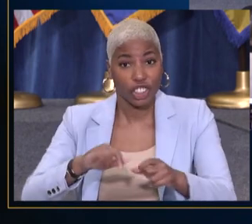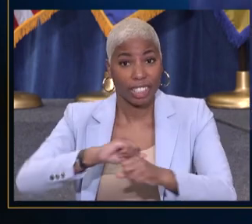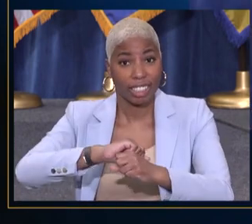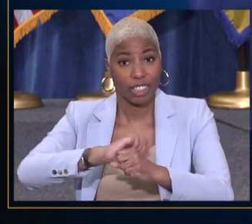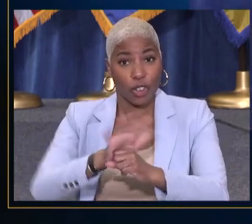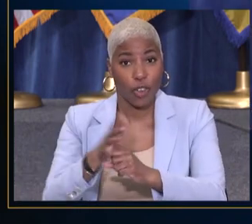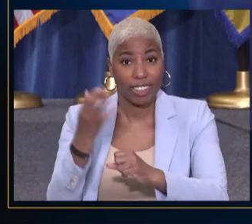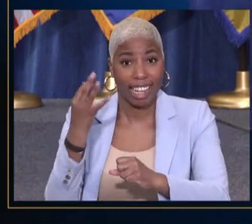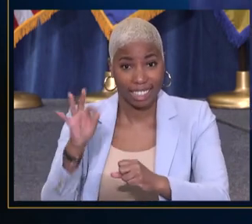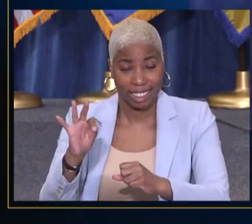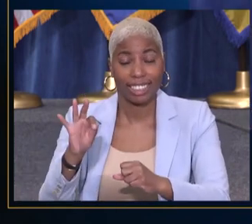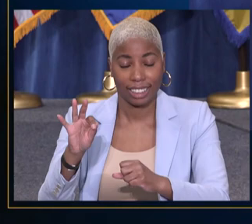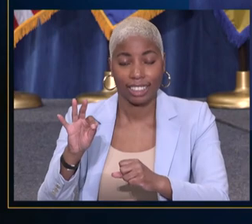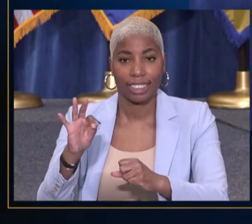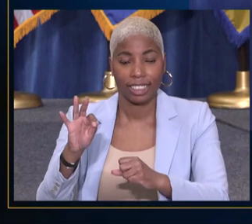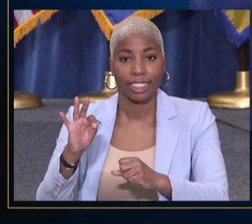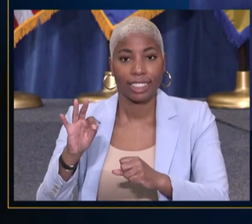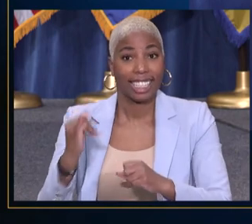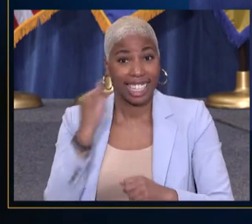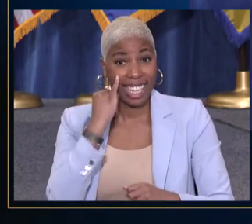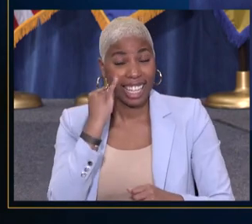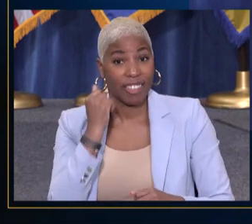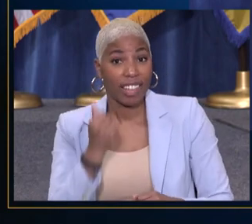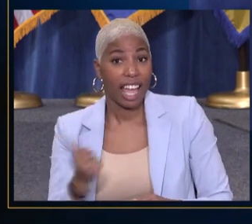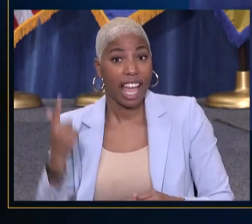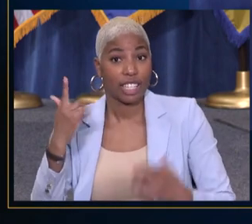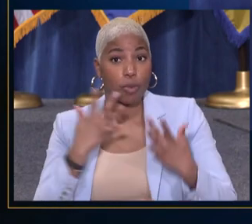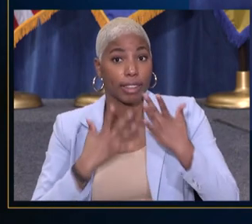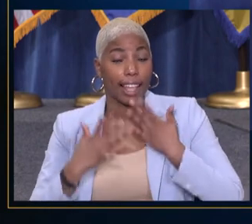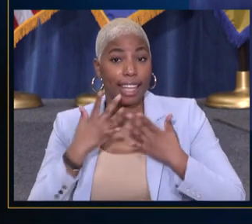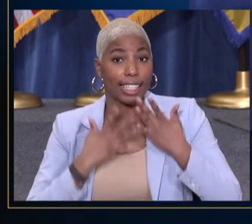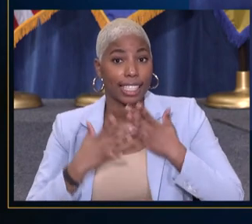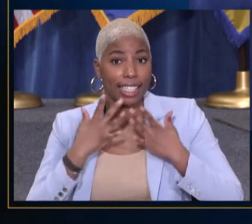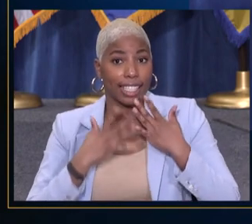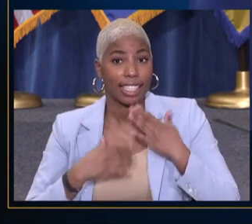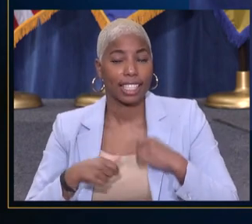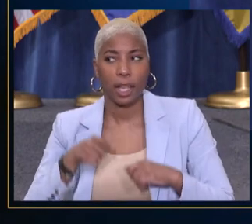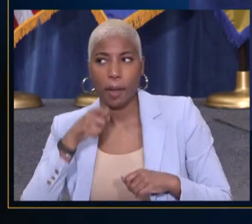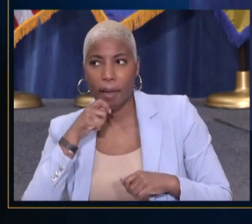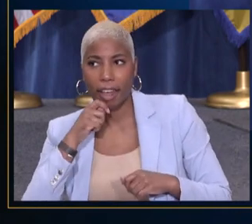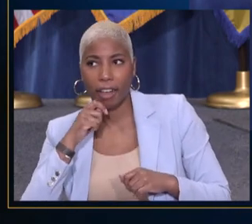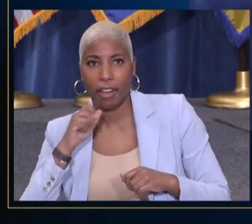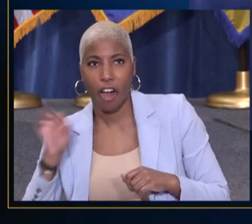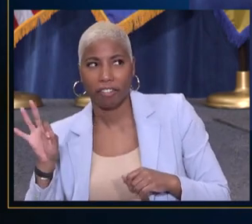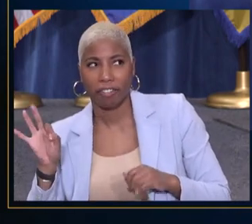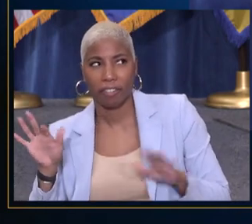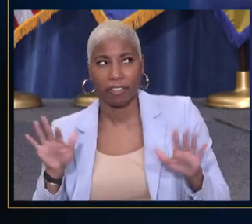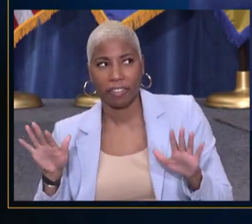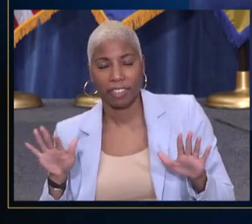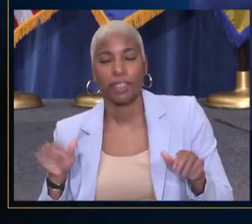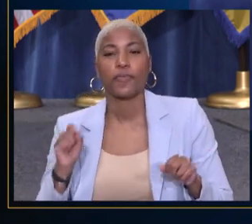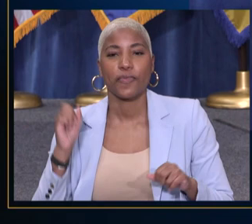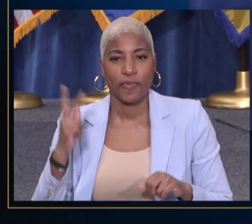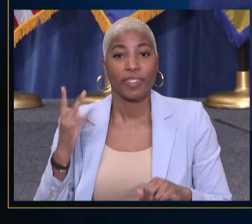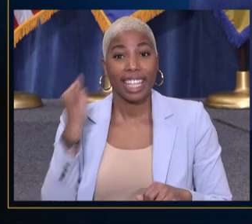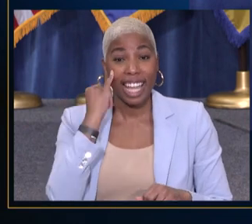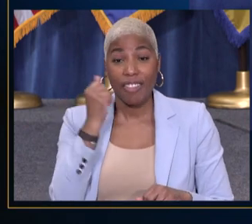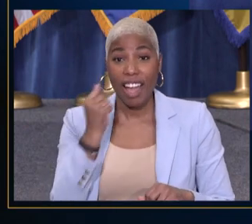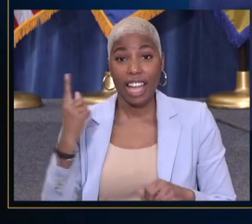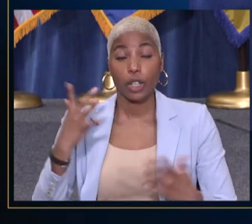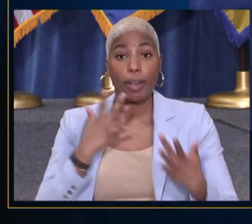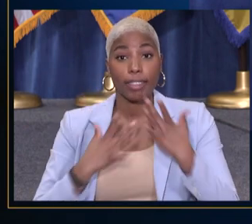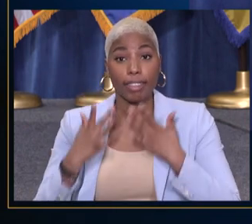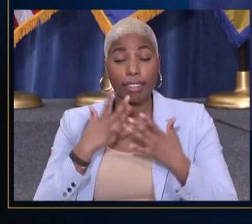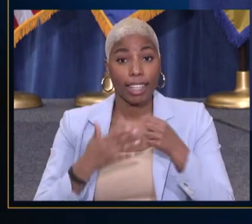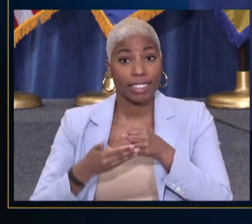pandemic is that if anyone lacks, I don't know if I lost, there we go. If anyone lacks coverage,